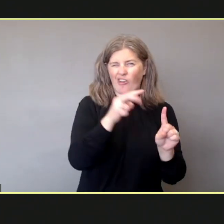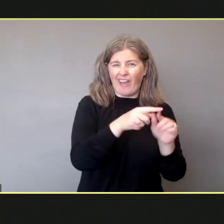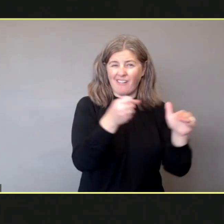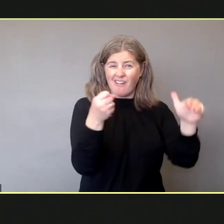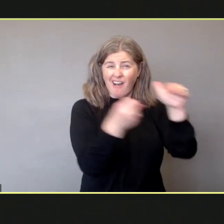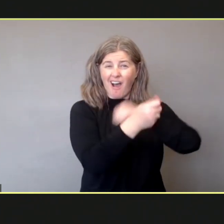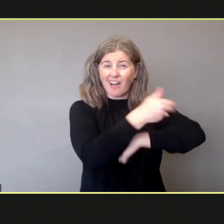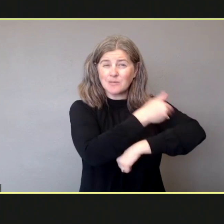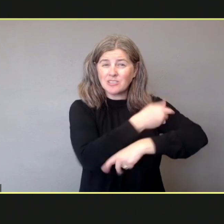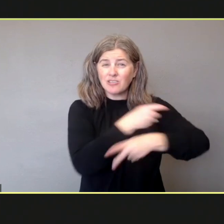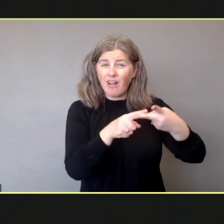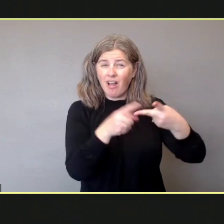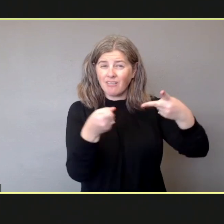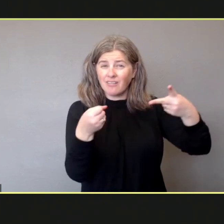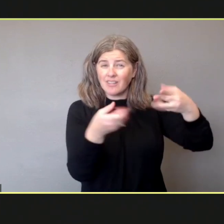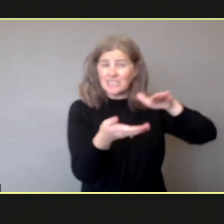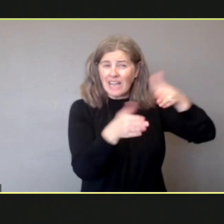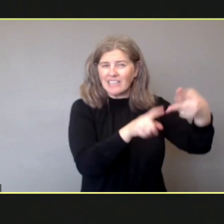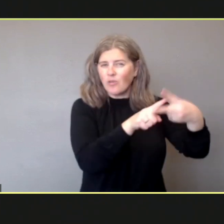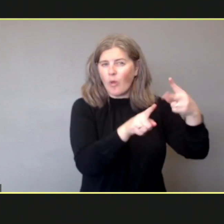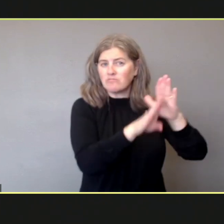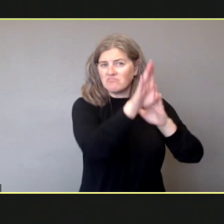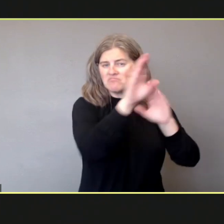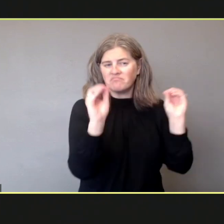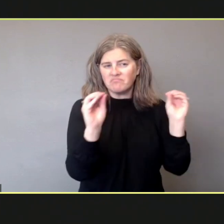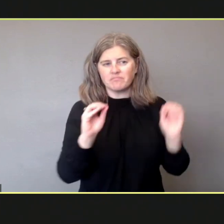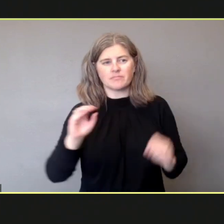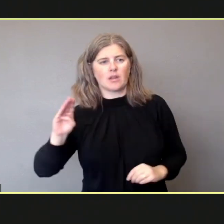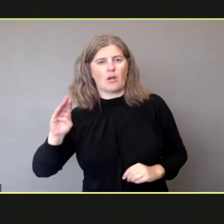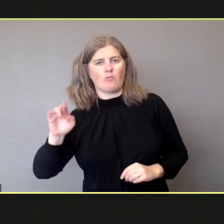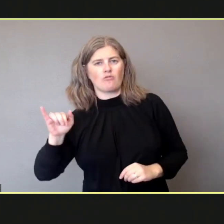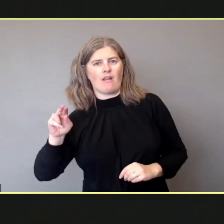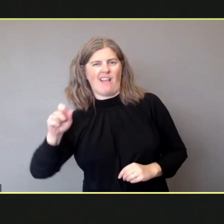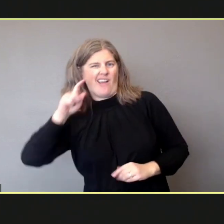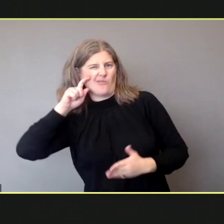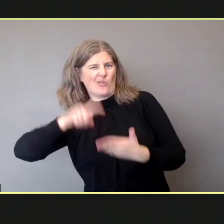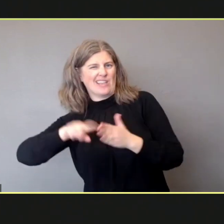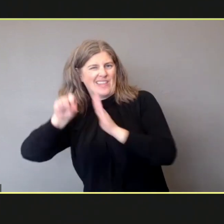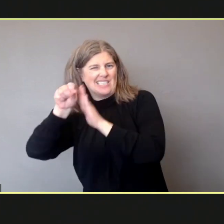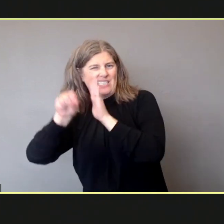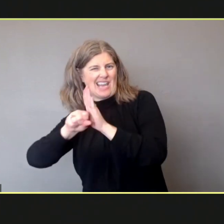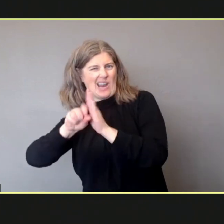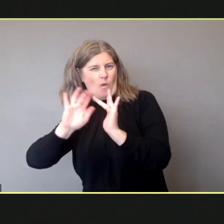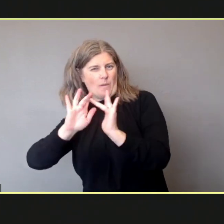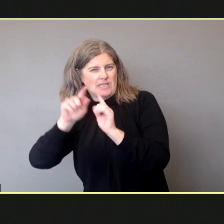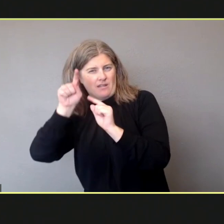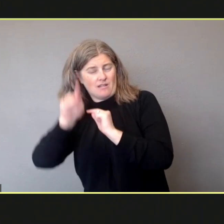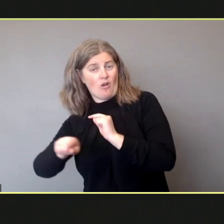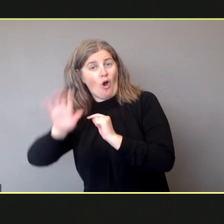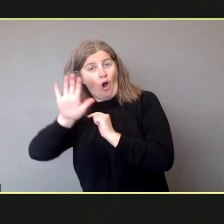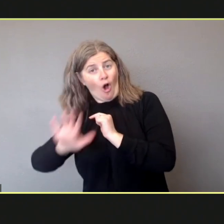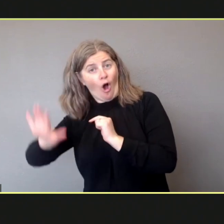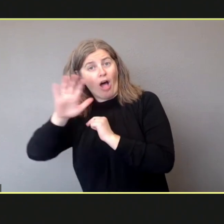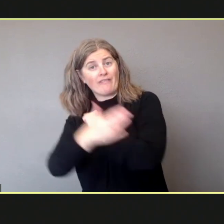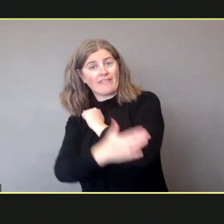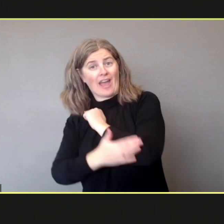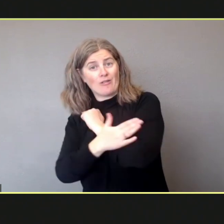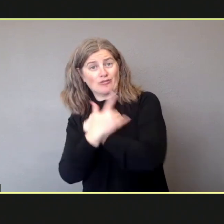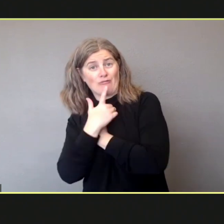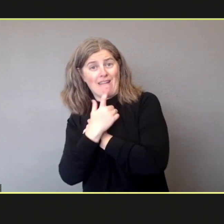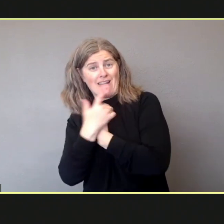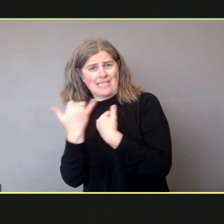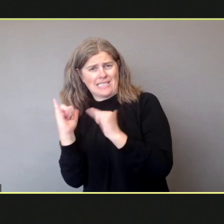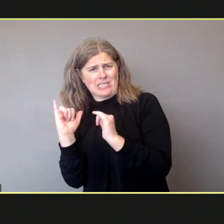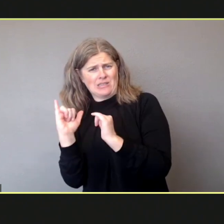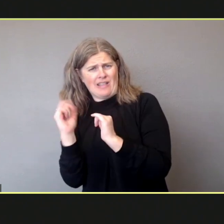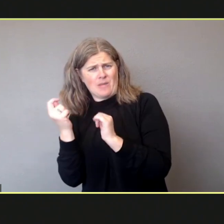spiked. And I was noticing on the state's dashboard that all of the counties are in red right now, which